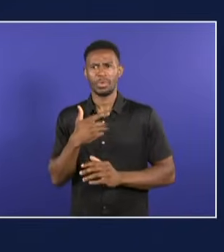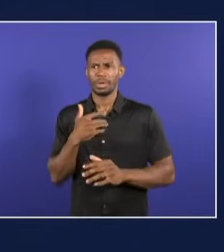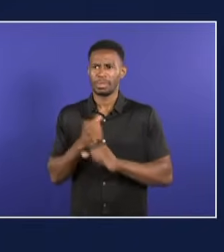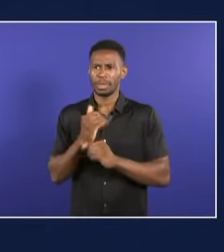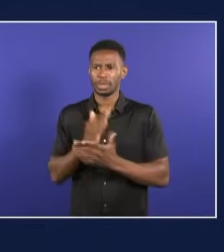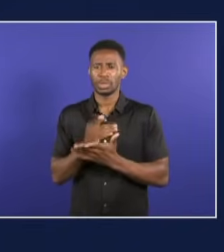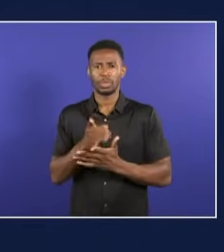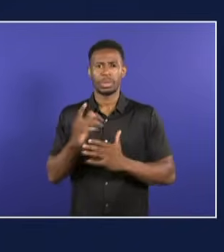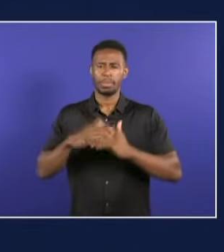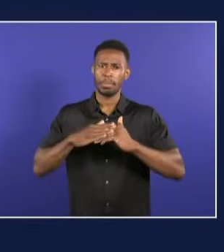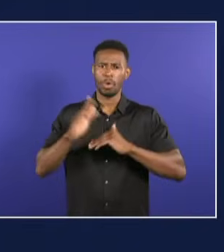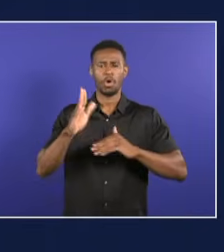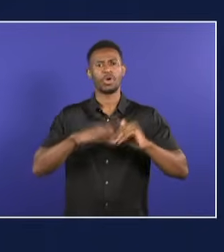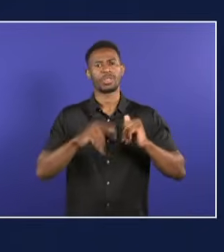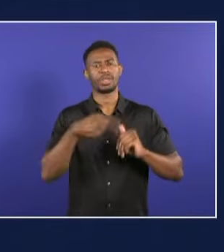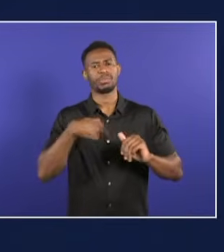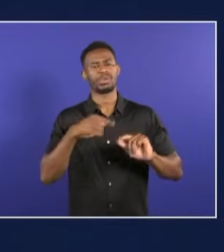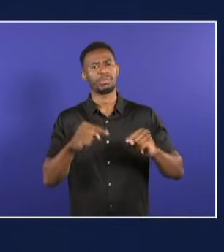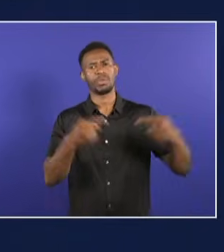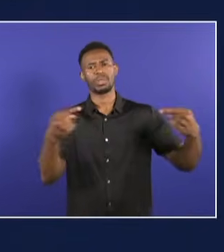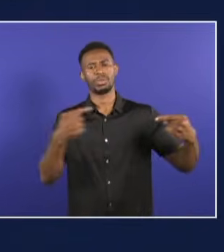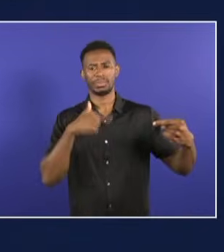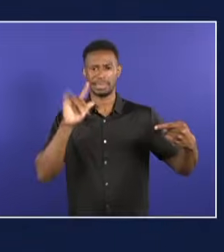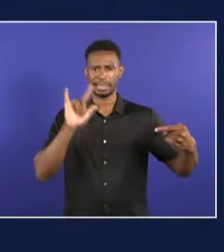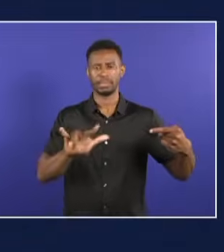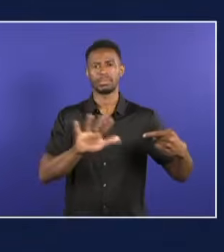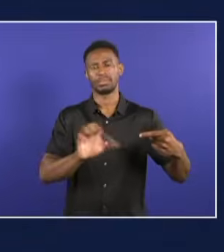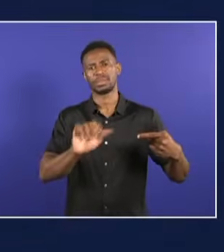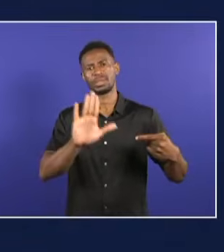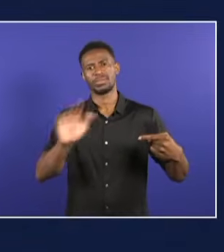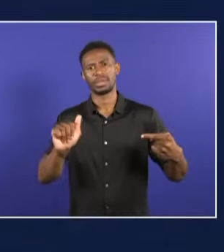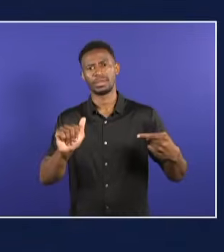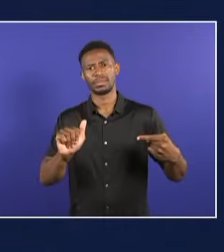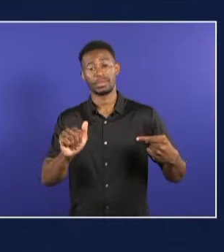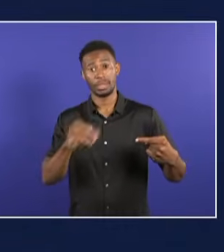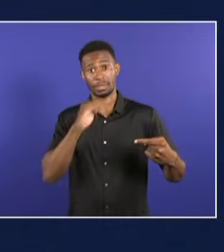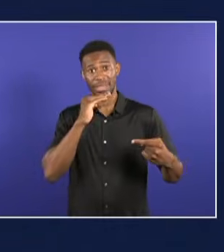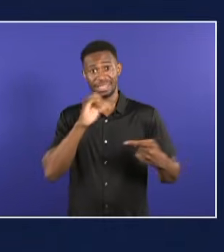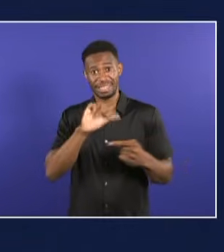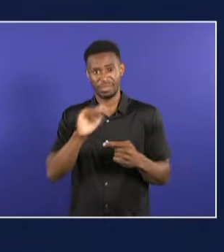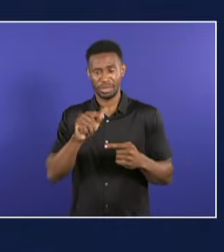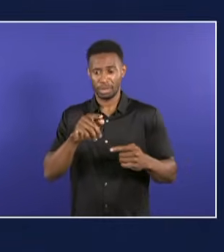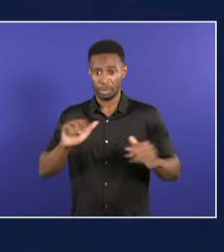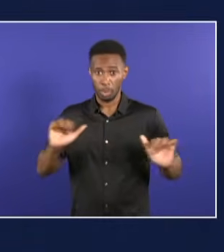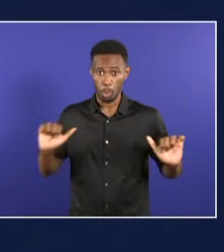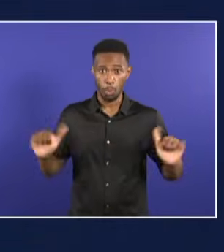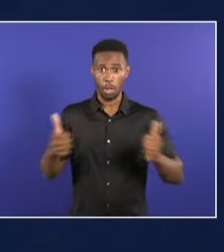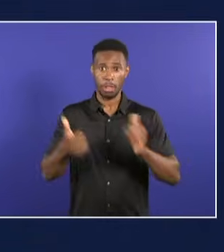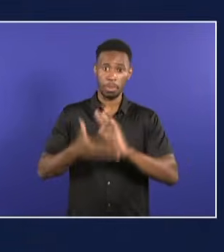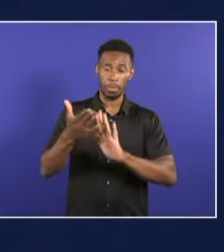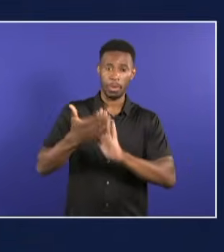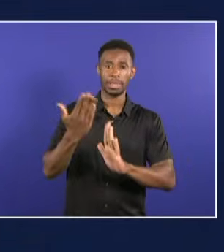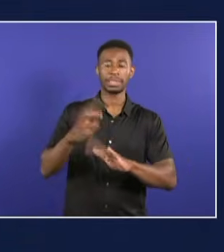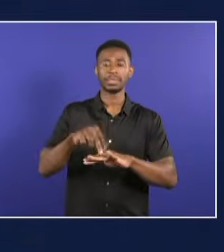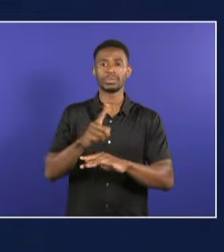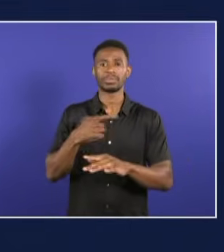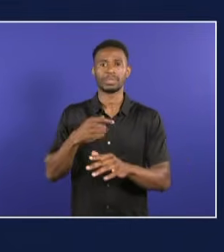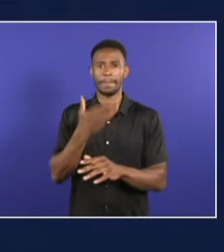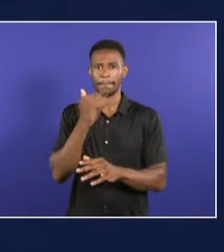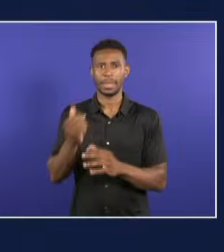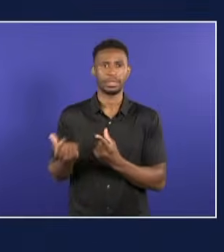is way more powerful than our opponents. The greatness of our country demands our very best